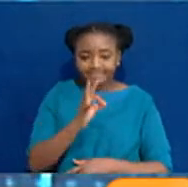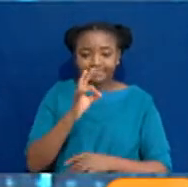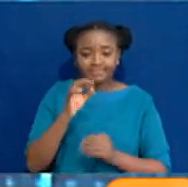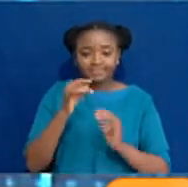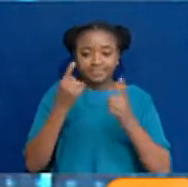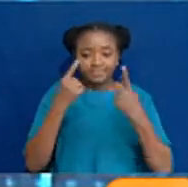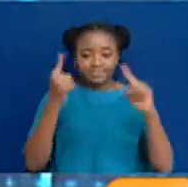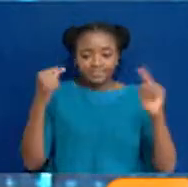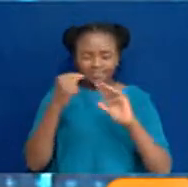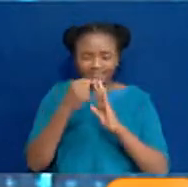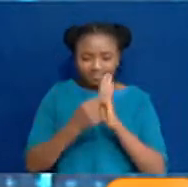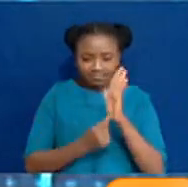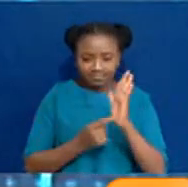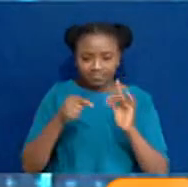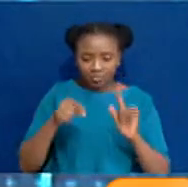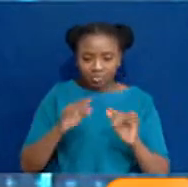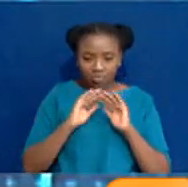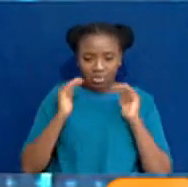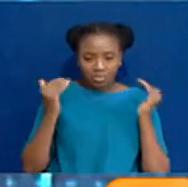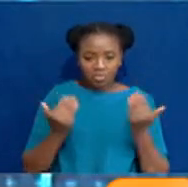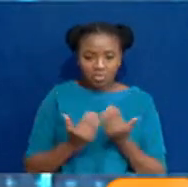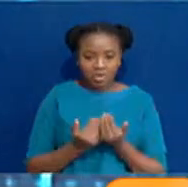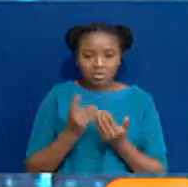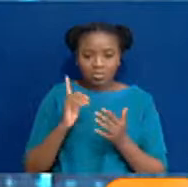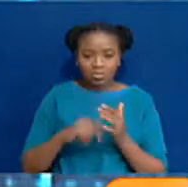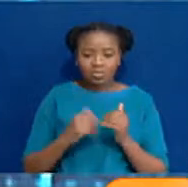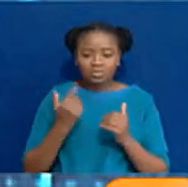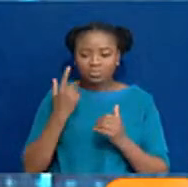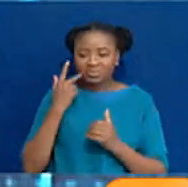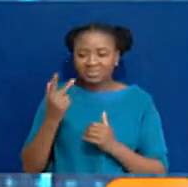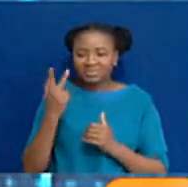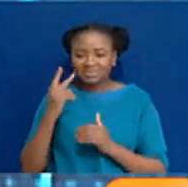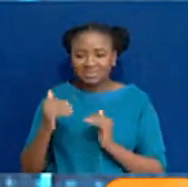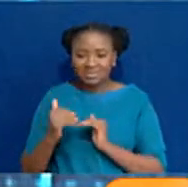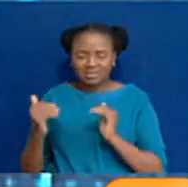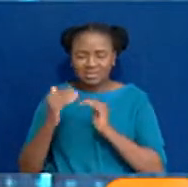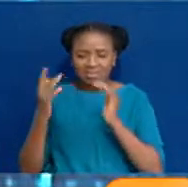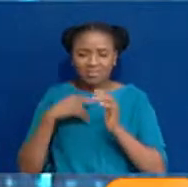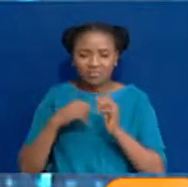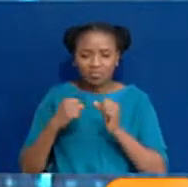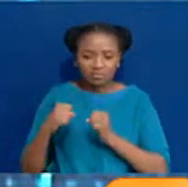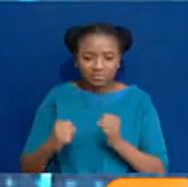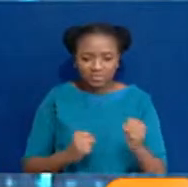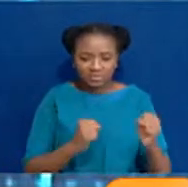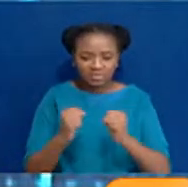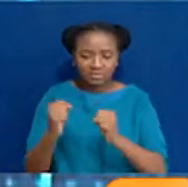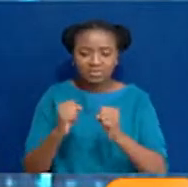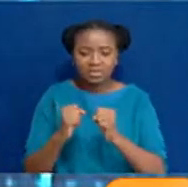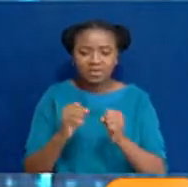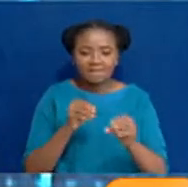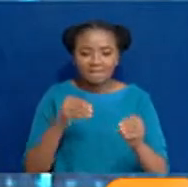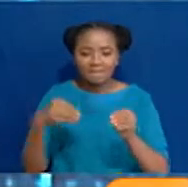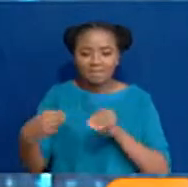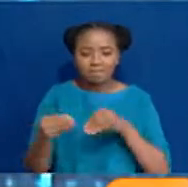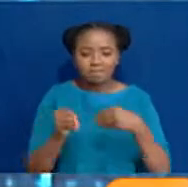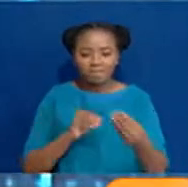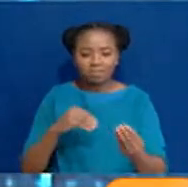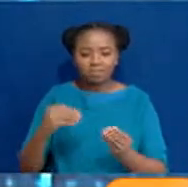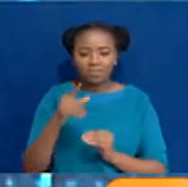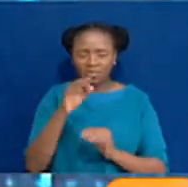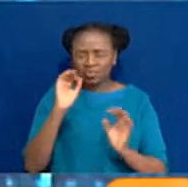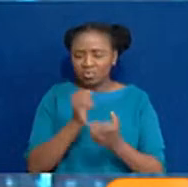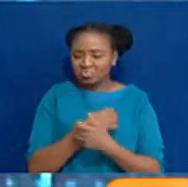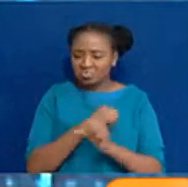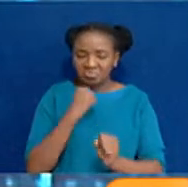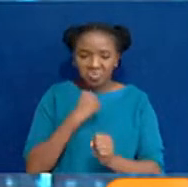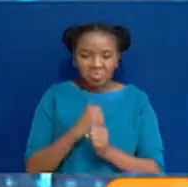for the media in the world of today is the level of strategic agility and maneuverability. Yeah. You cannot continue operating